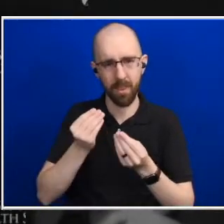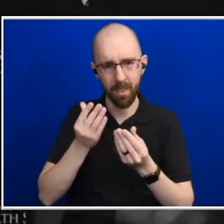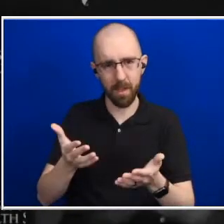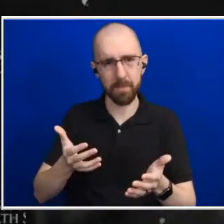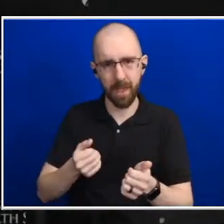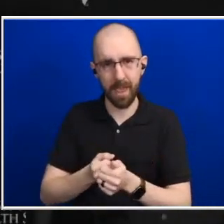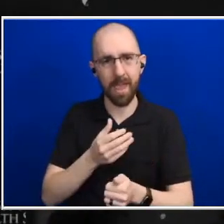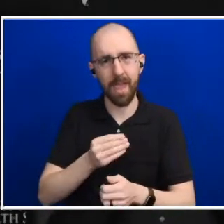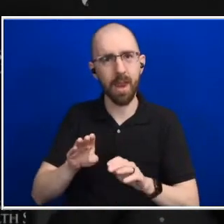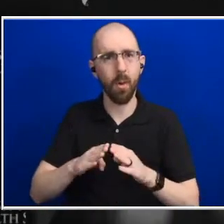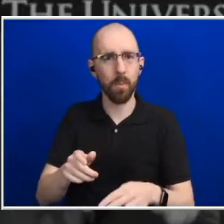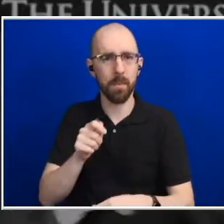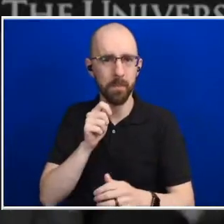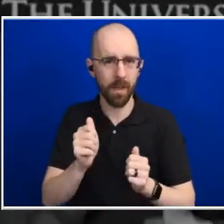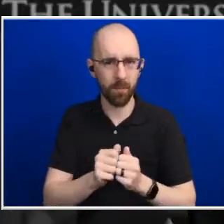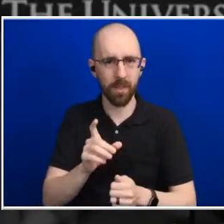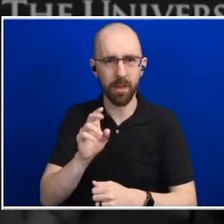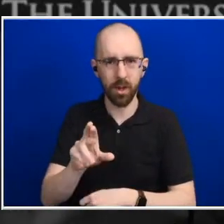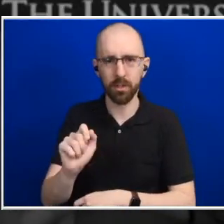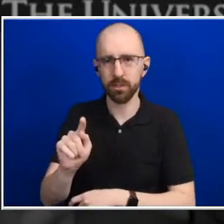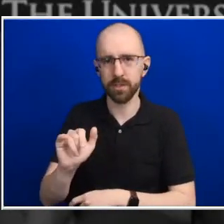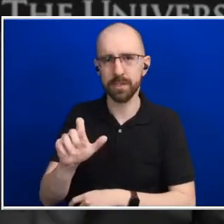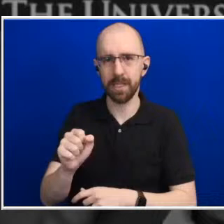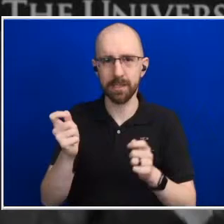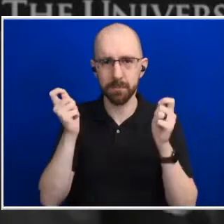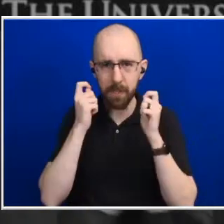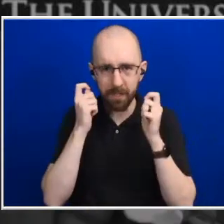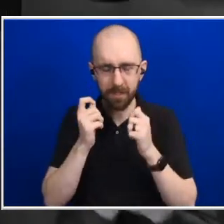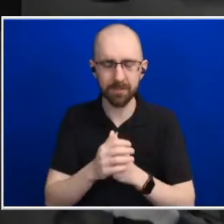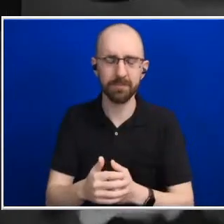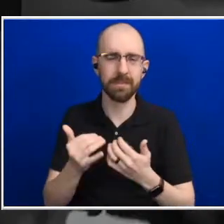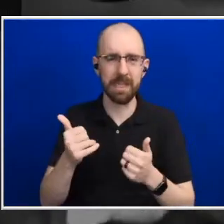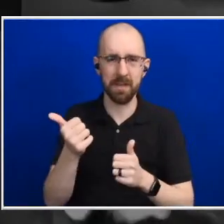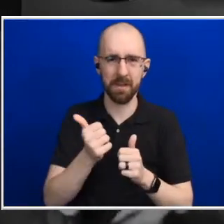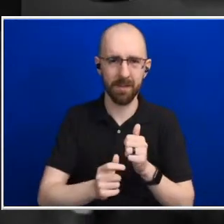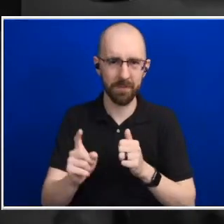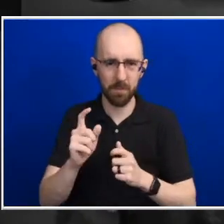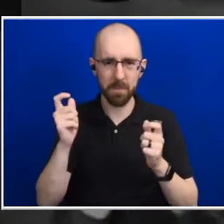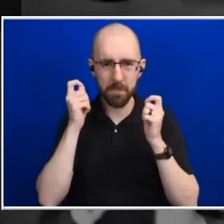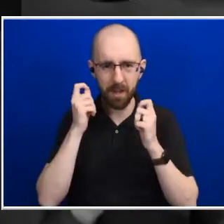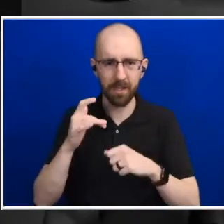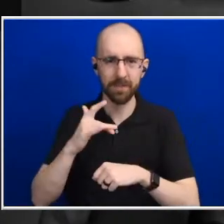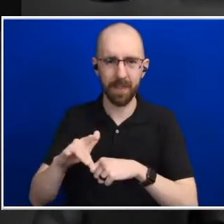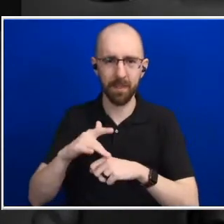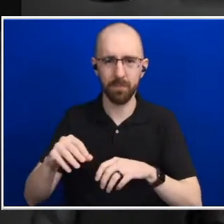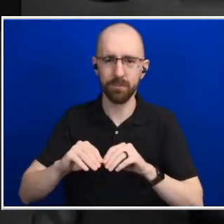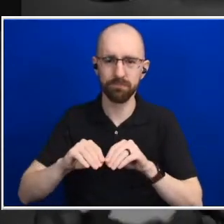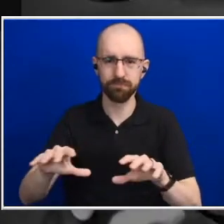Mics with Dr. Stites podcast. Now, everywhere podcasts are available.